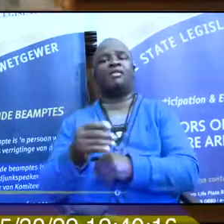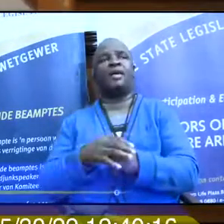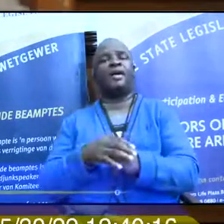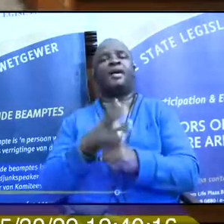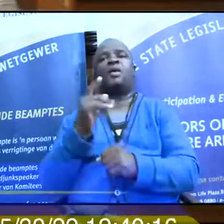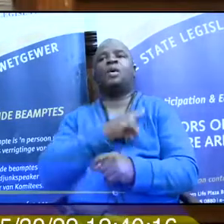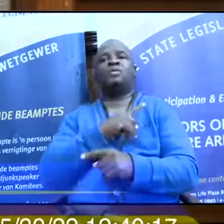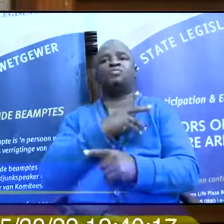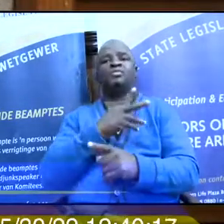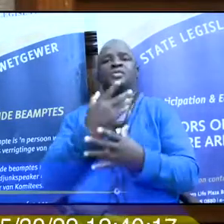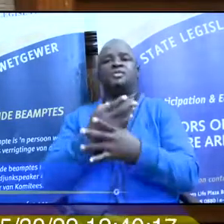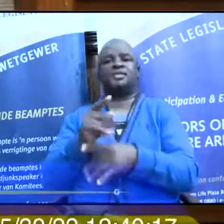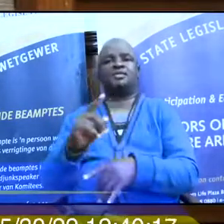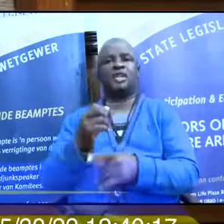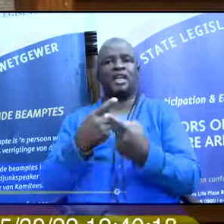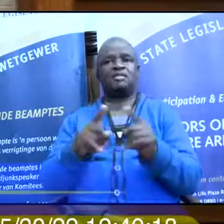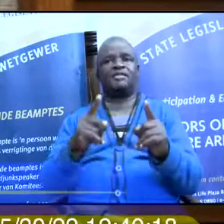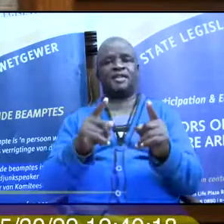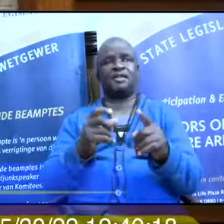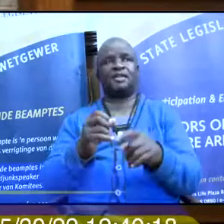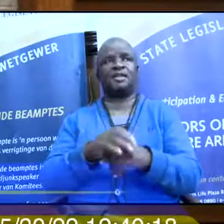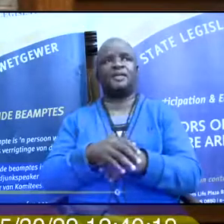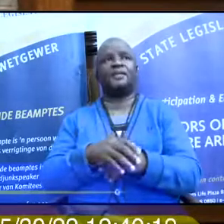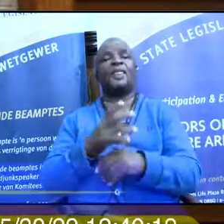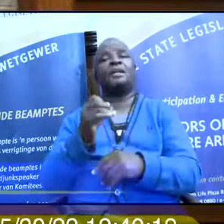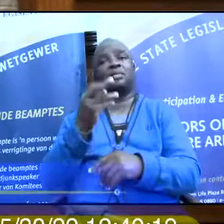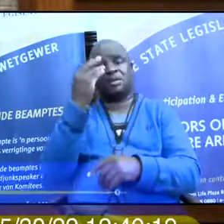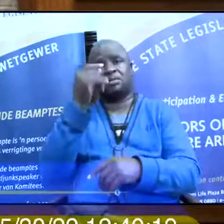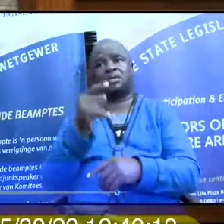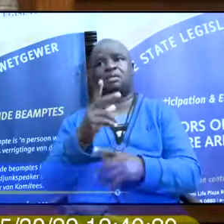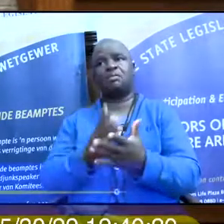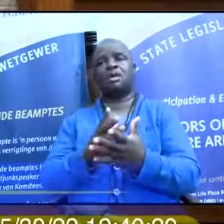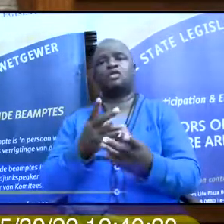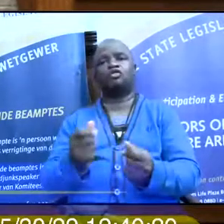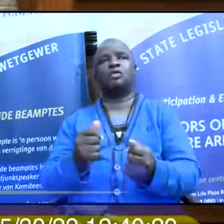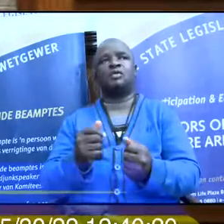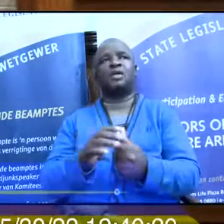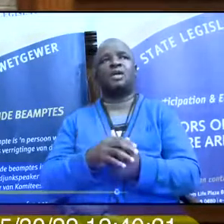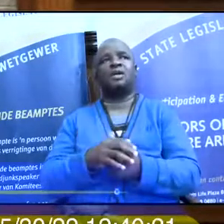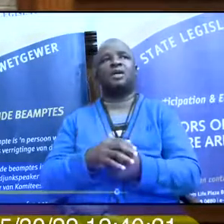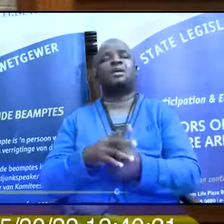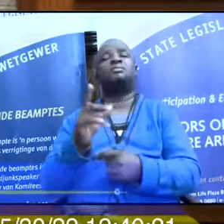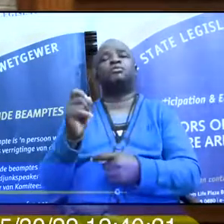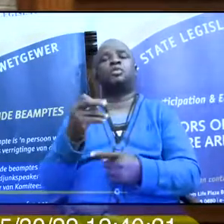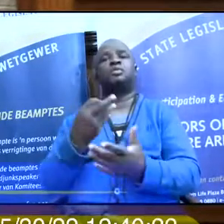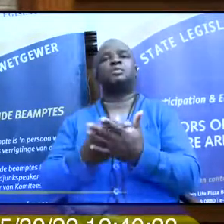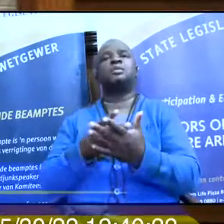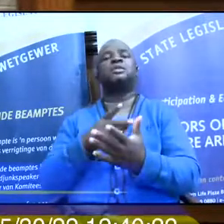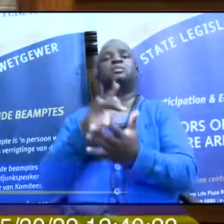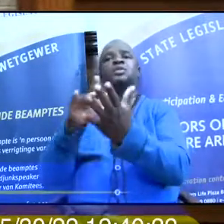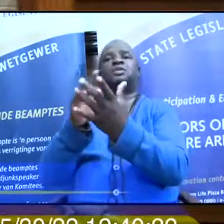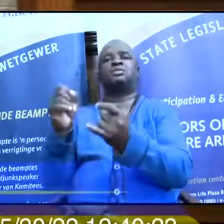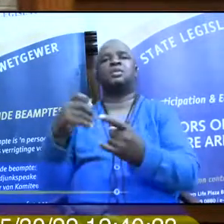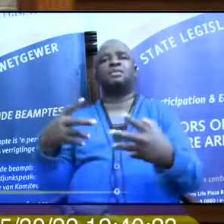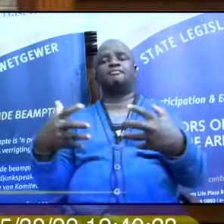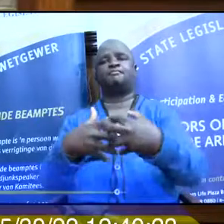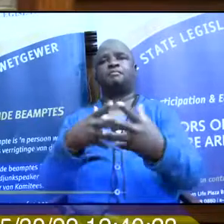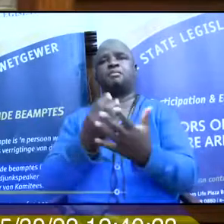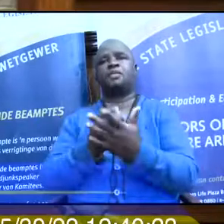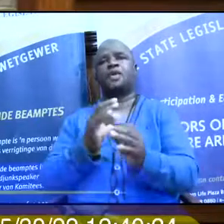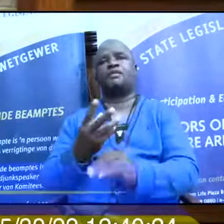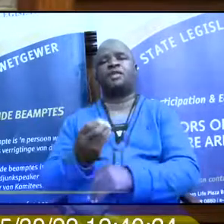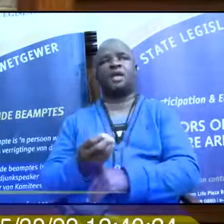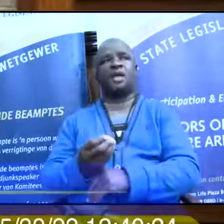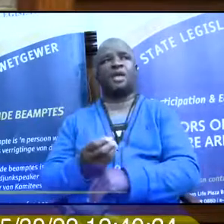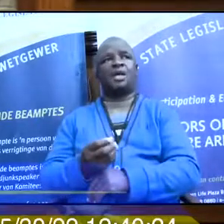what they have been appointed for so that matters should find expression or those people should be properly placed in those in those department